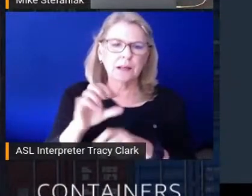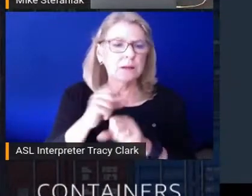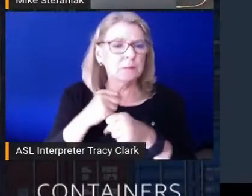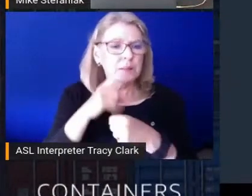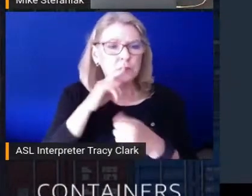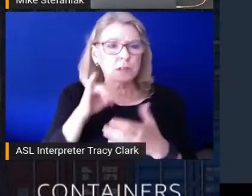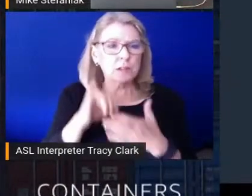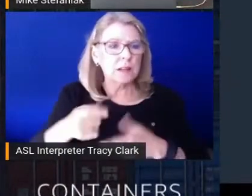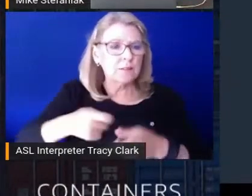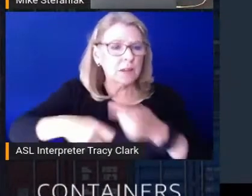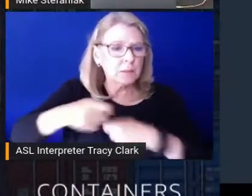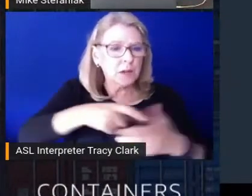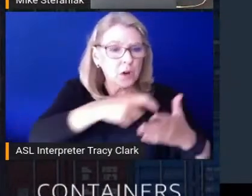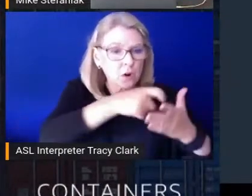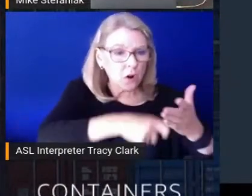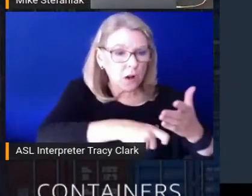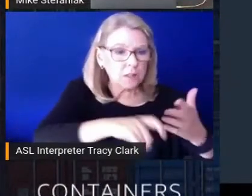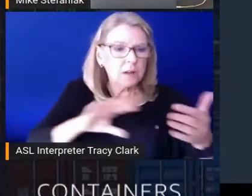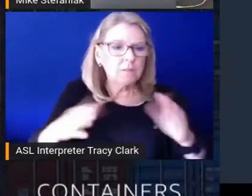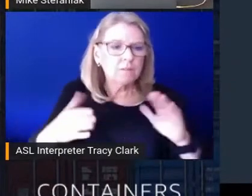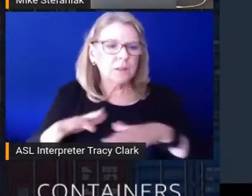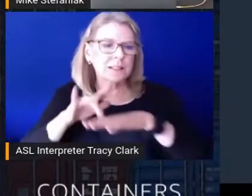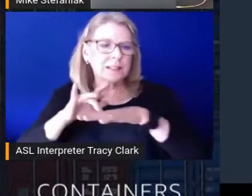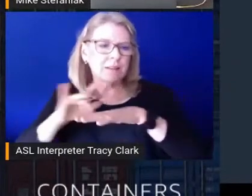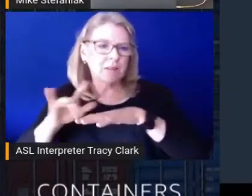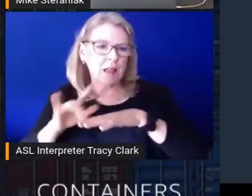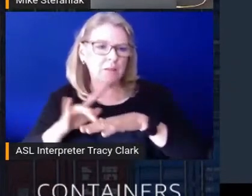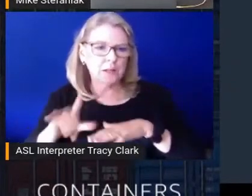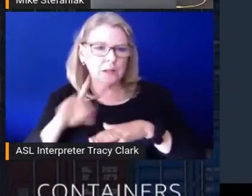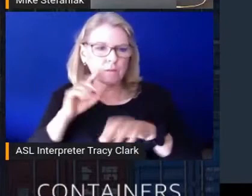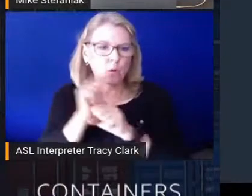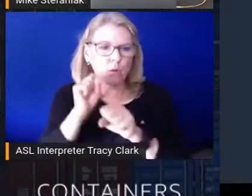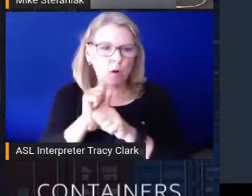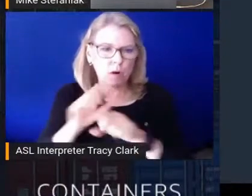versus availability for your workloads.